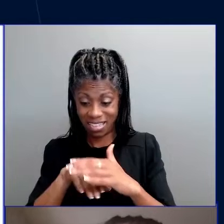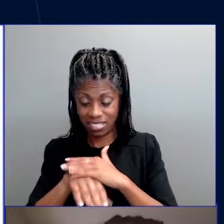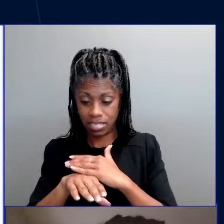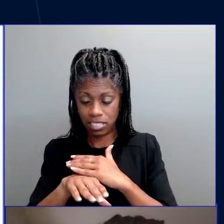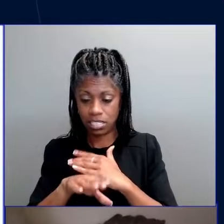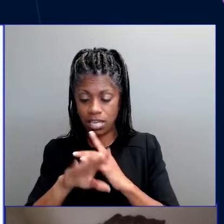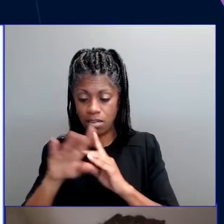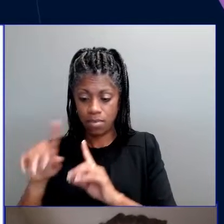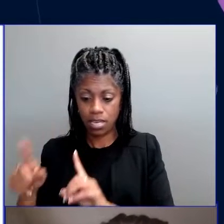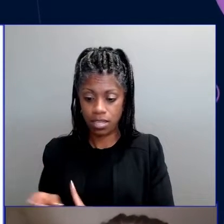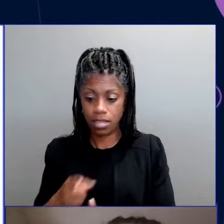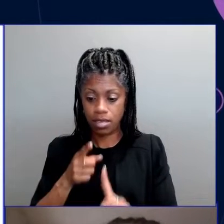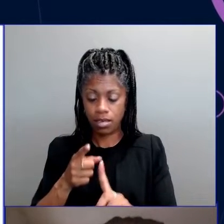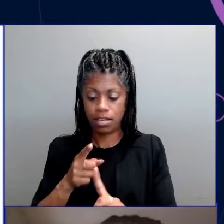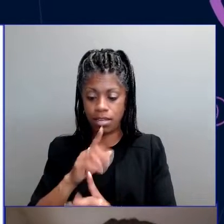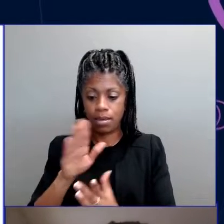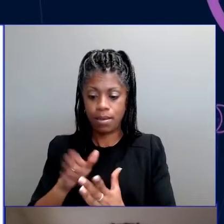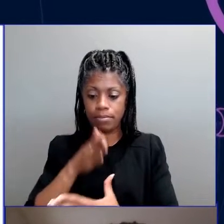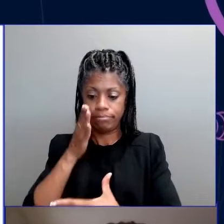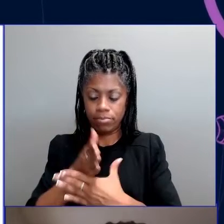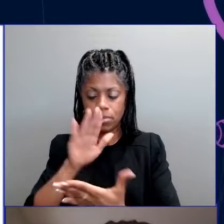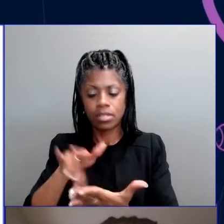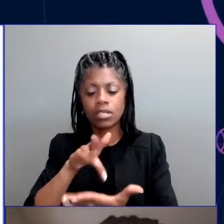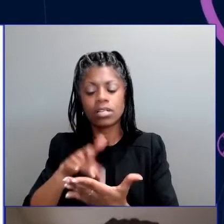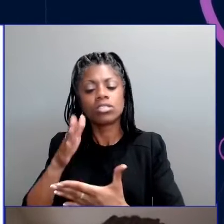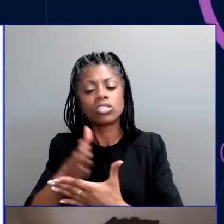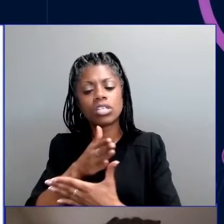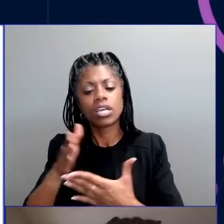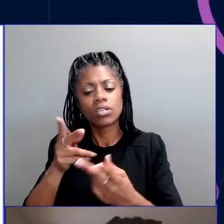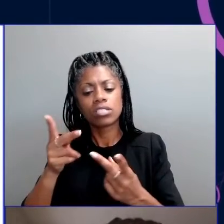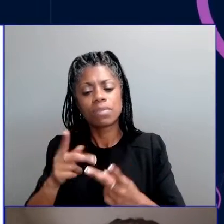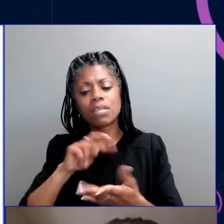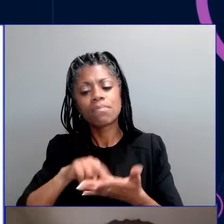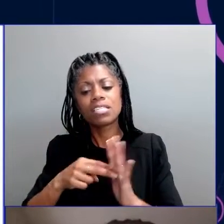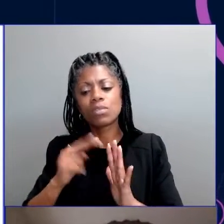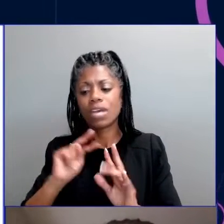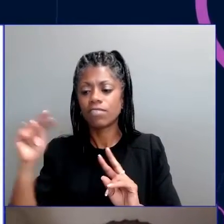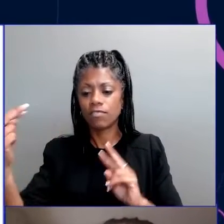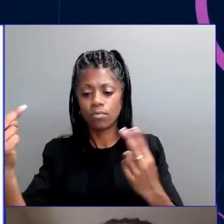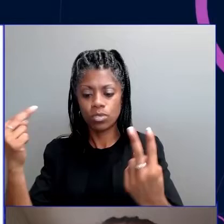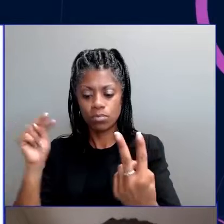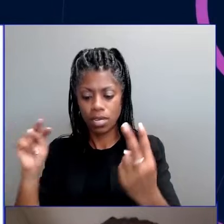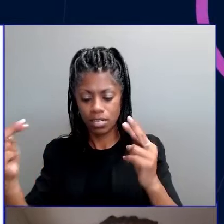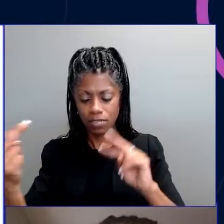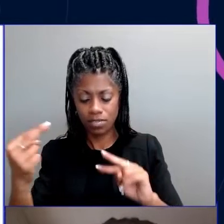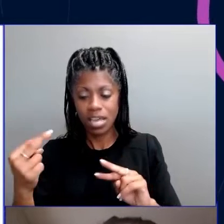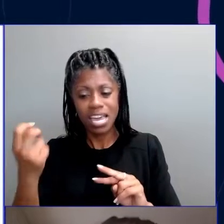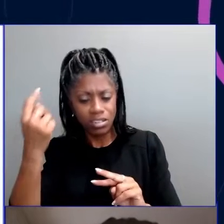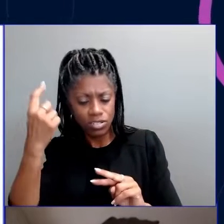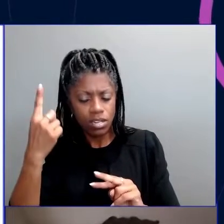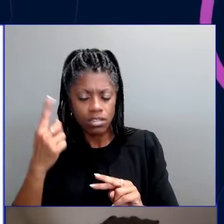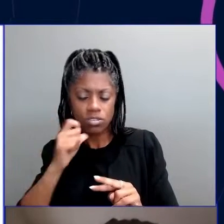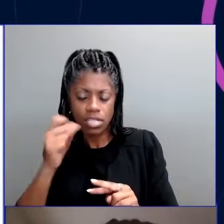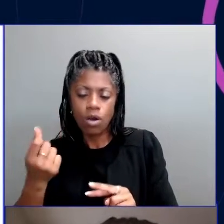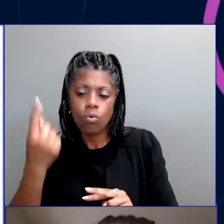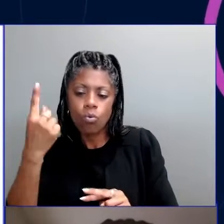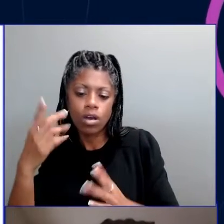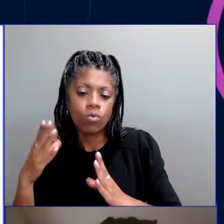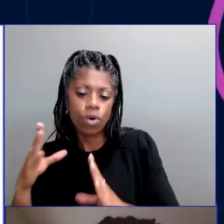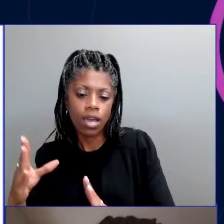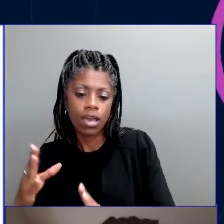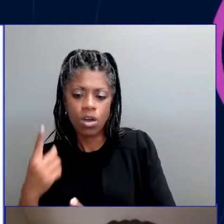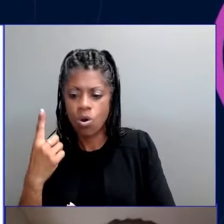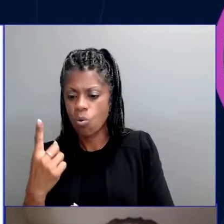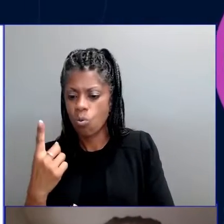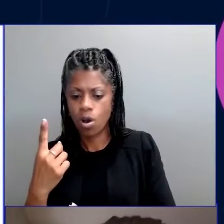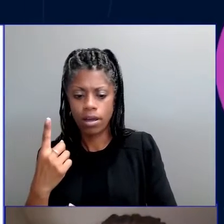of difference. We look at things from multiple perspectives and know there is no one way or method or